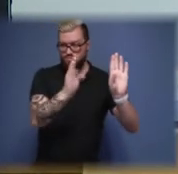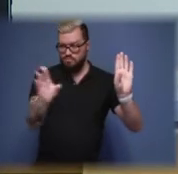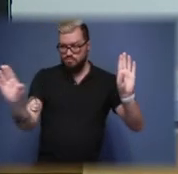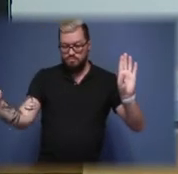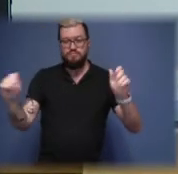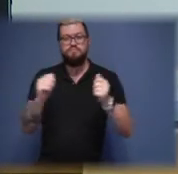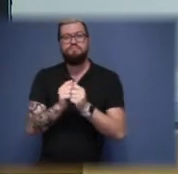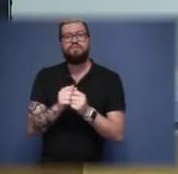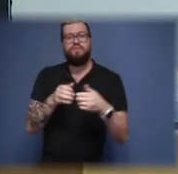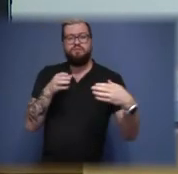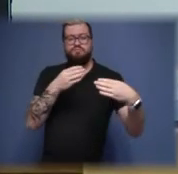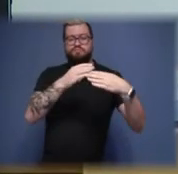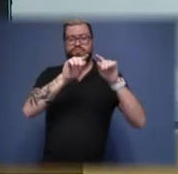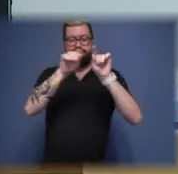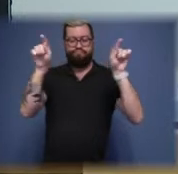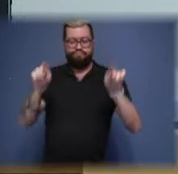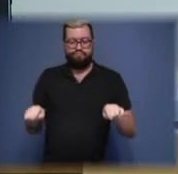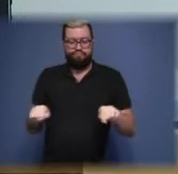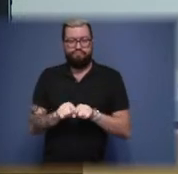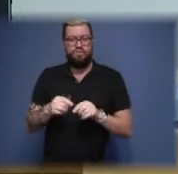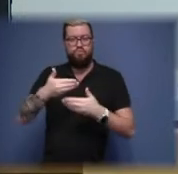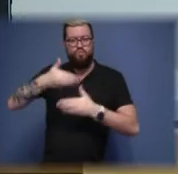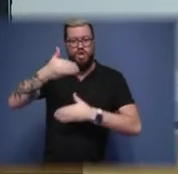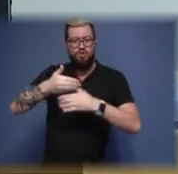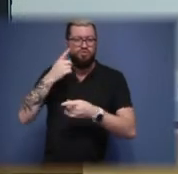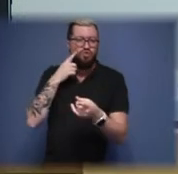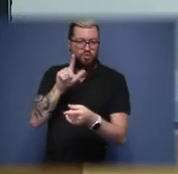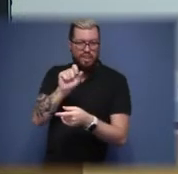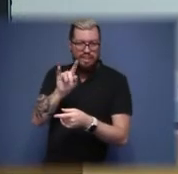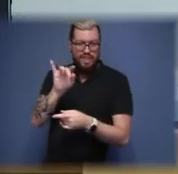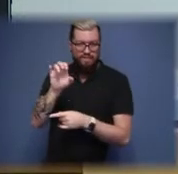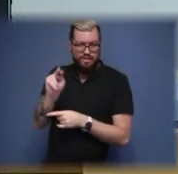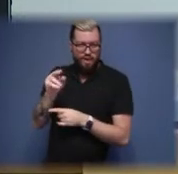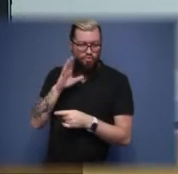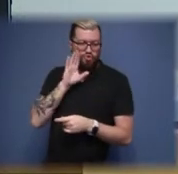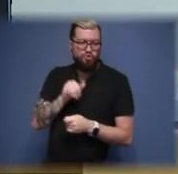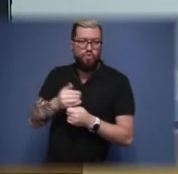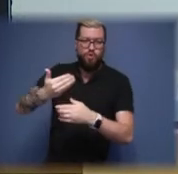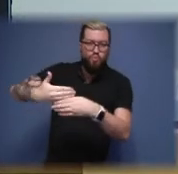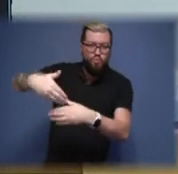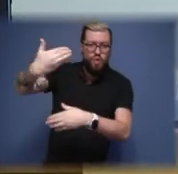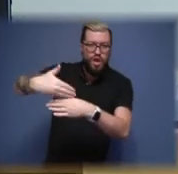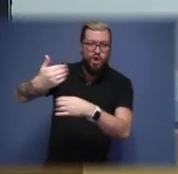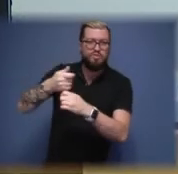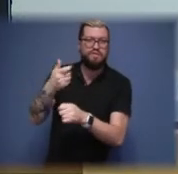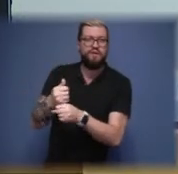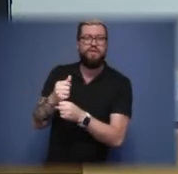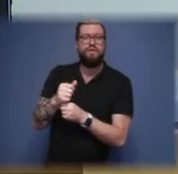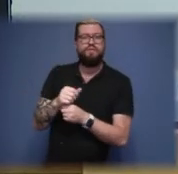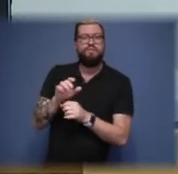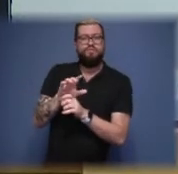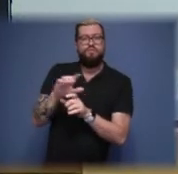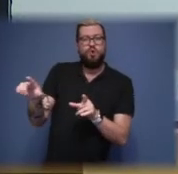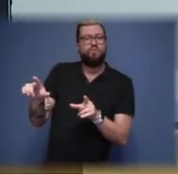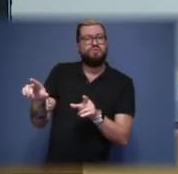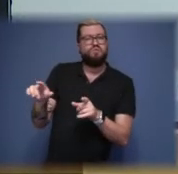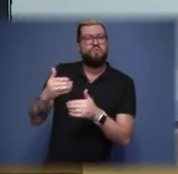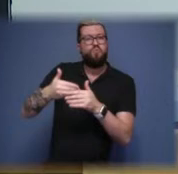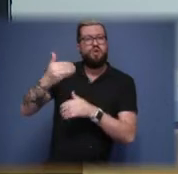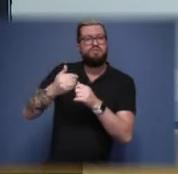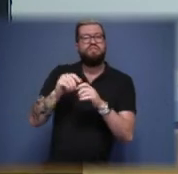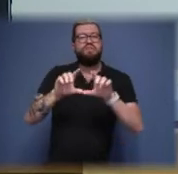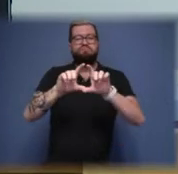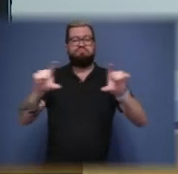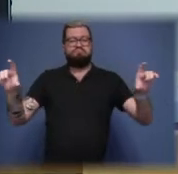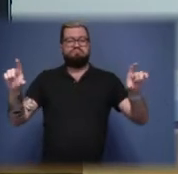the rectangular windows, which is anybody who knows Levittown knows that a lot of the windows in Levittown, the Levittown houses have just the rectangular windows.